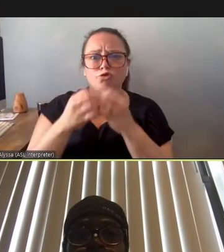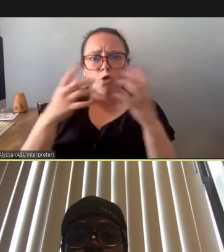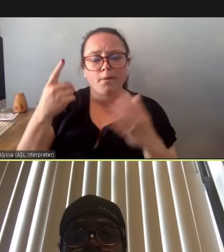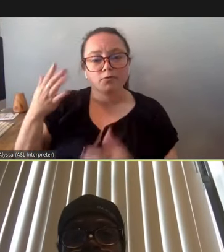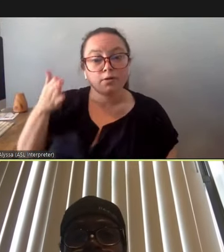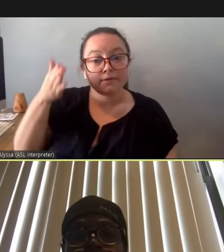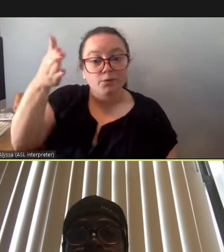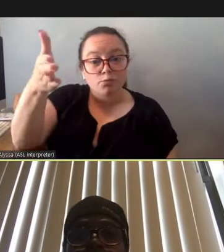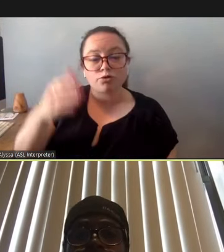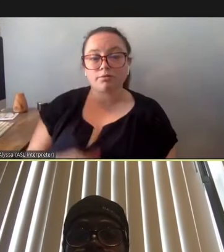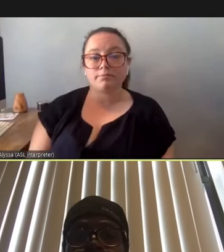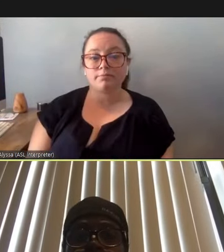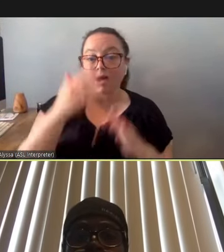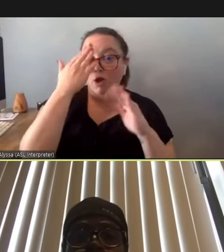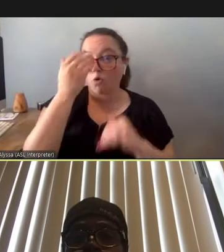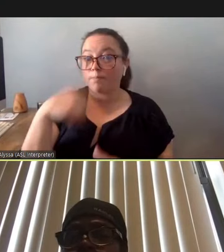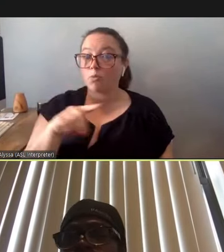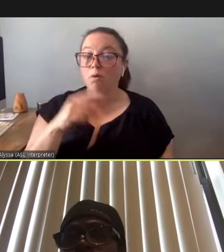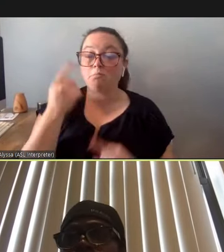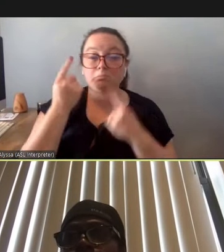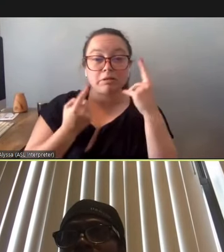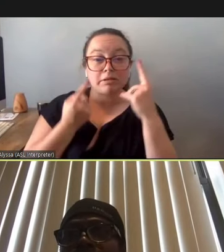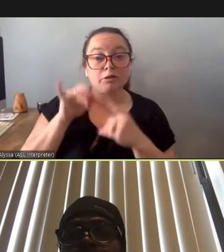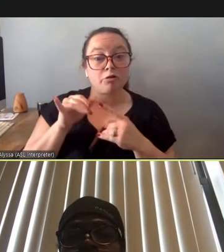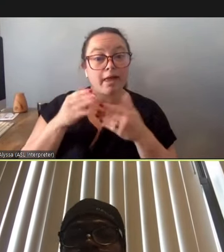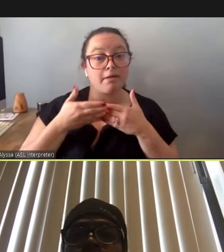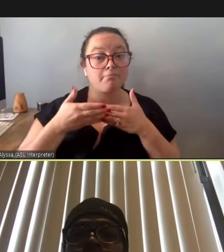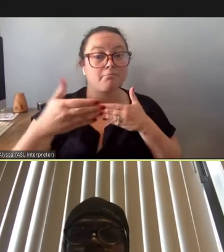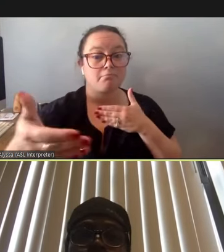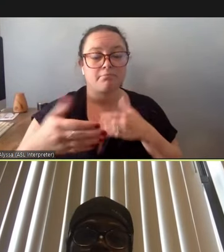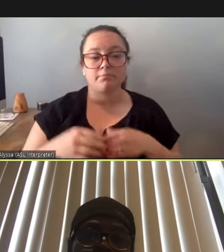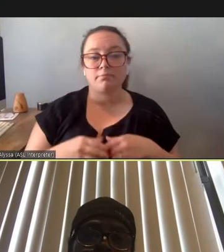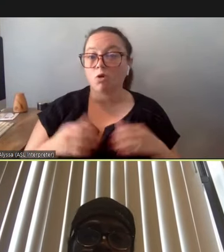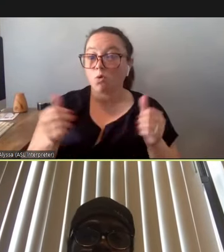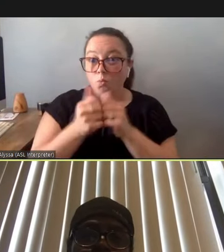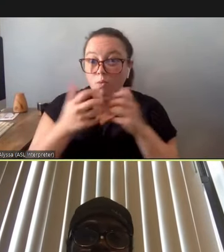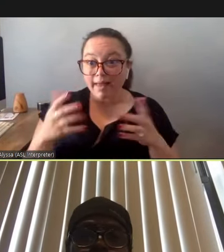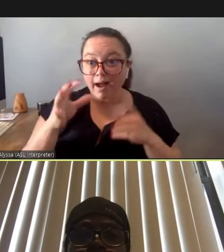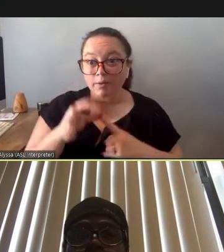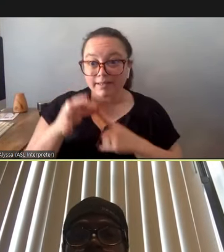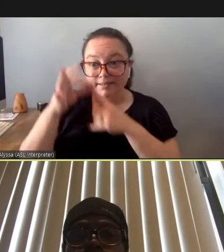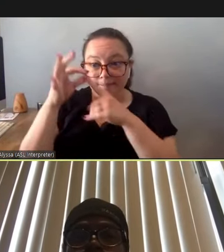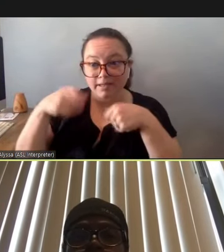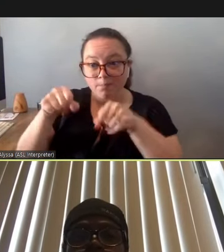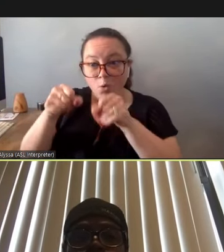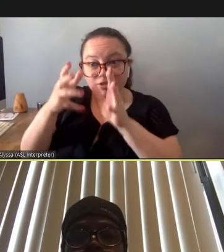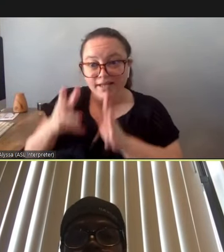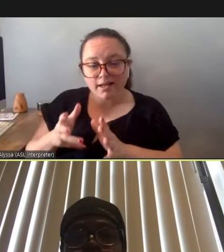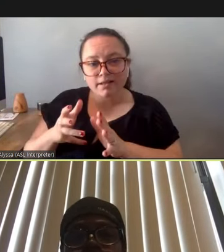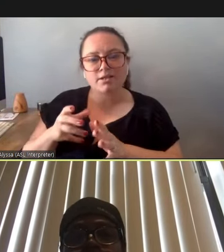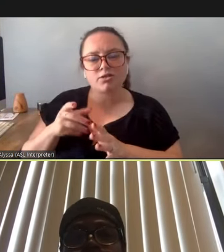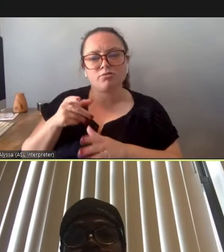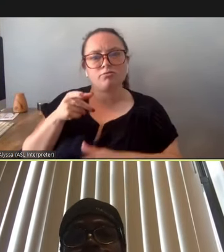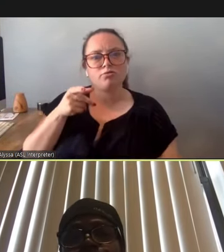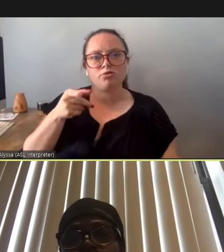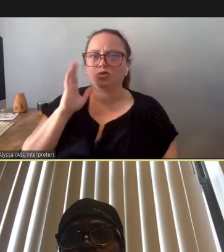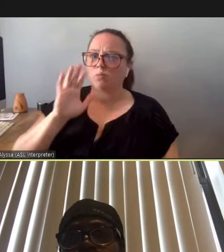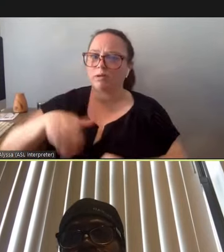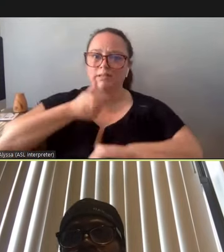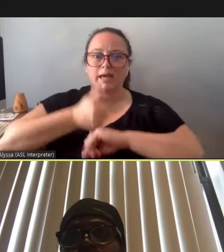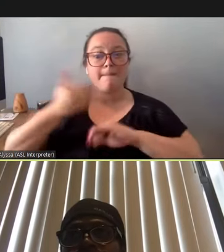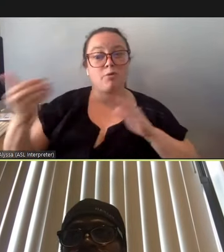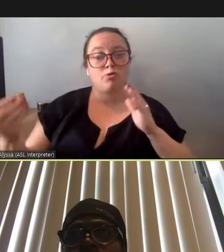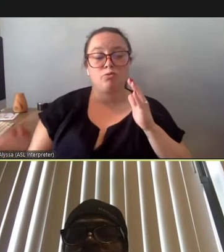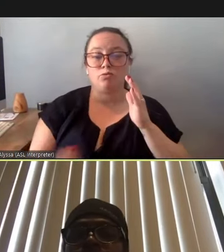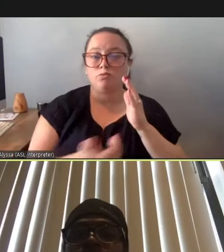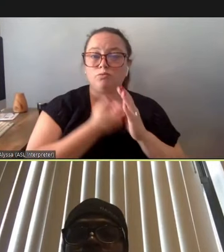I hope that you guys consider that going forward, without exempting motorcyclists, that you'd be setting a new precedent that would